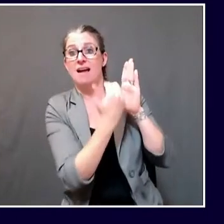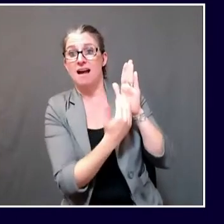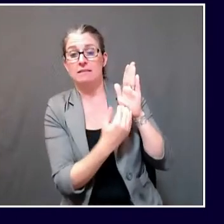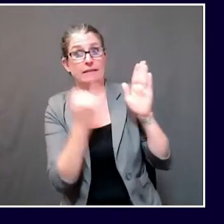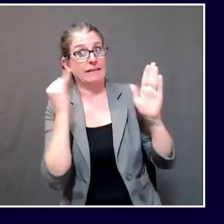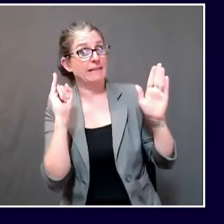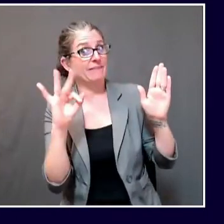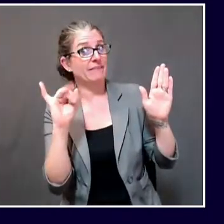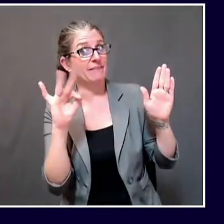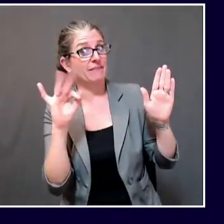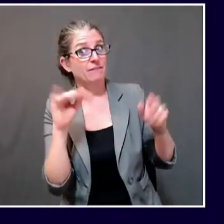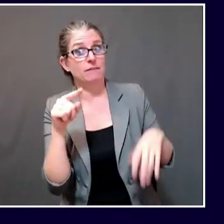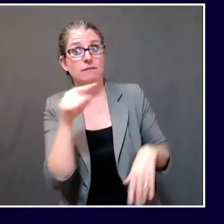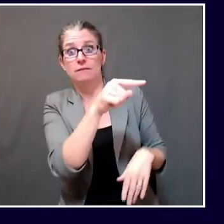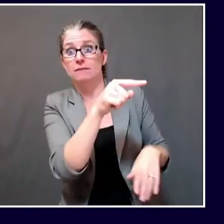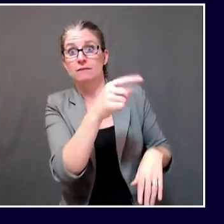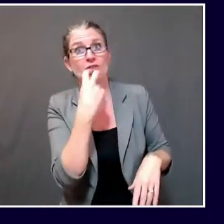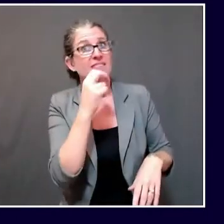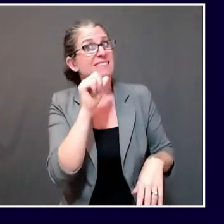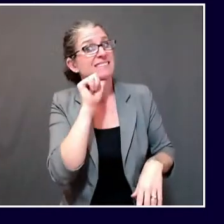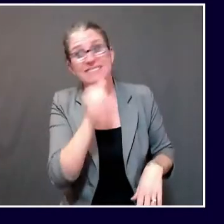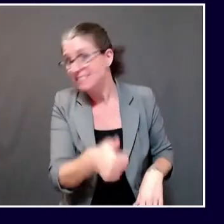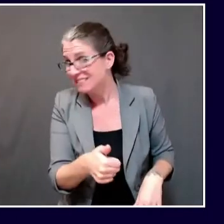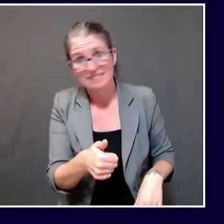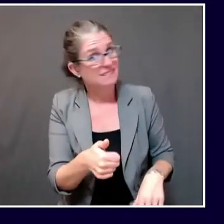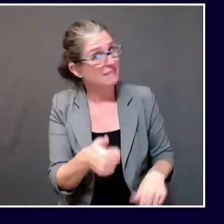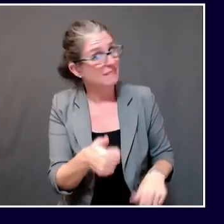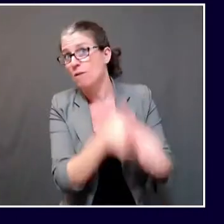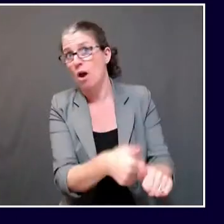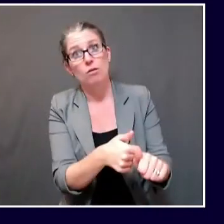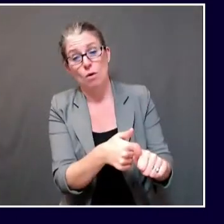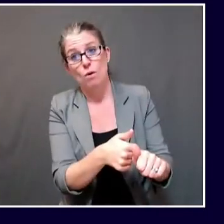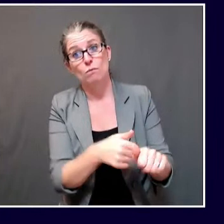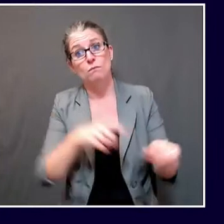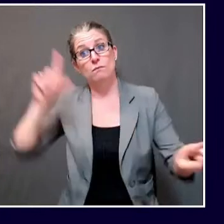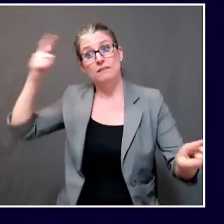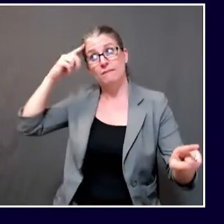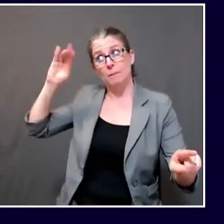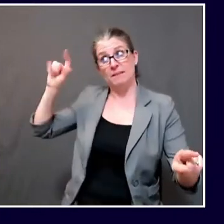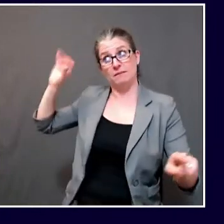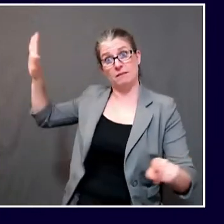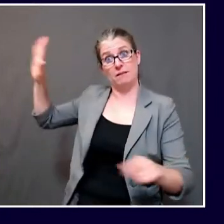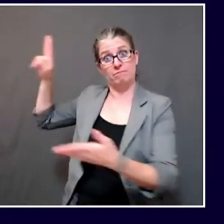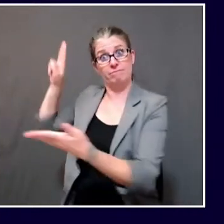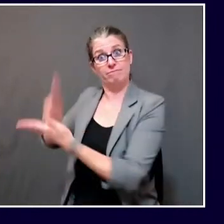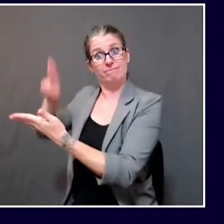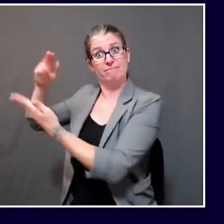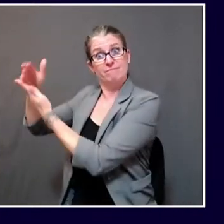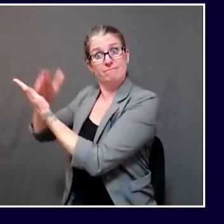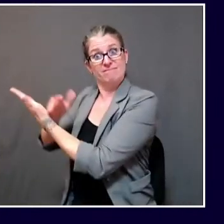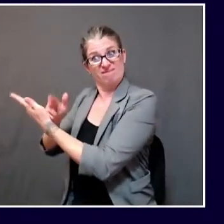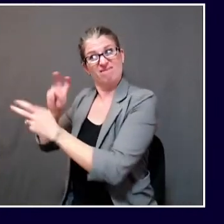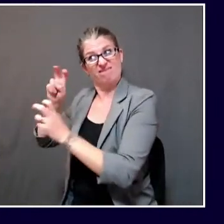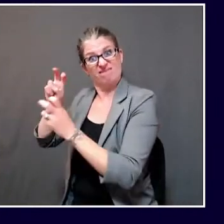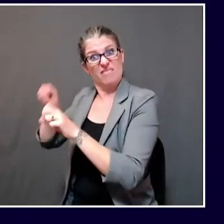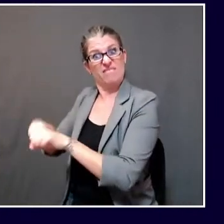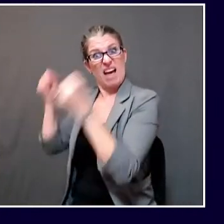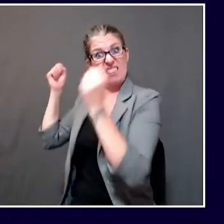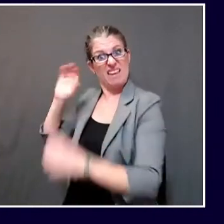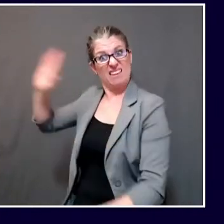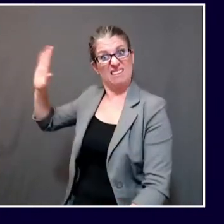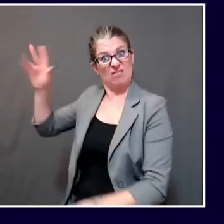the executive orders? And then I want to make sure I get my other question in. My other question is, on November